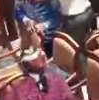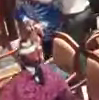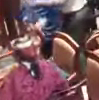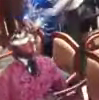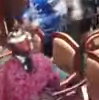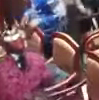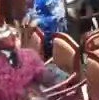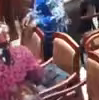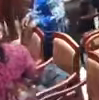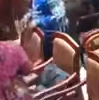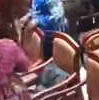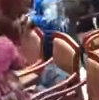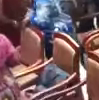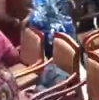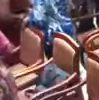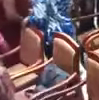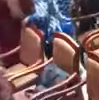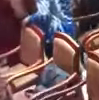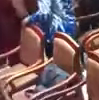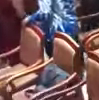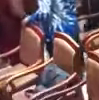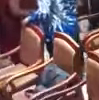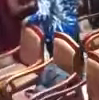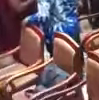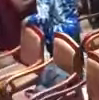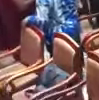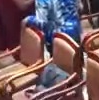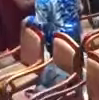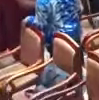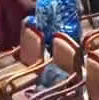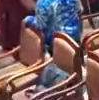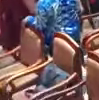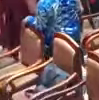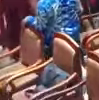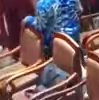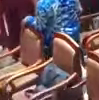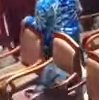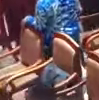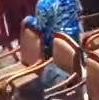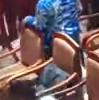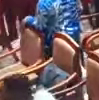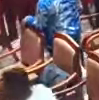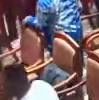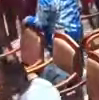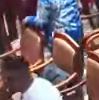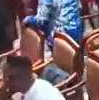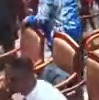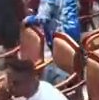Never been. You are covered when you know.